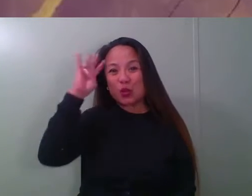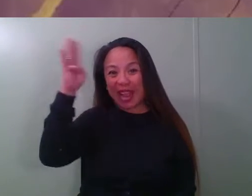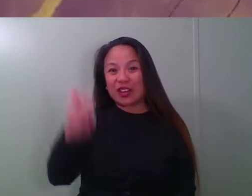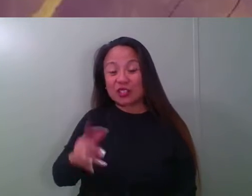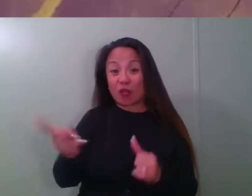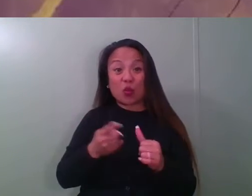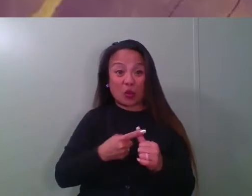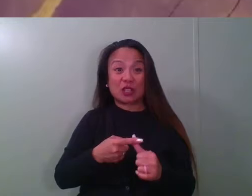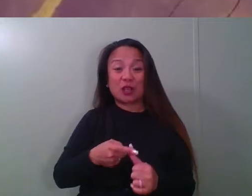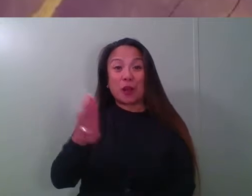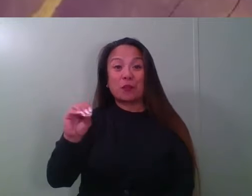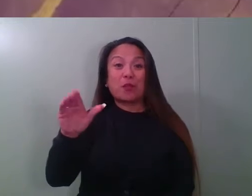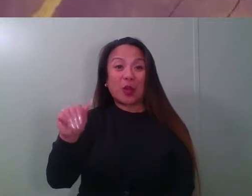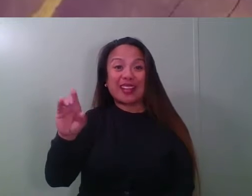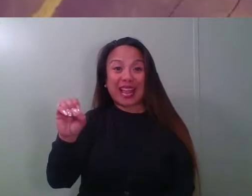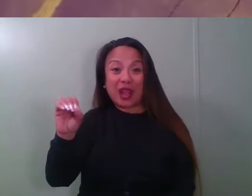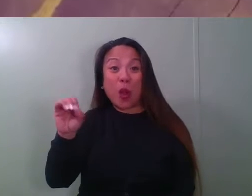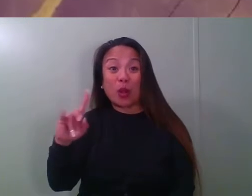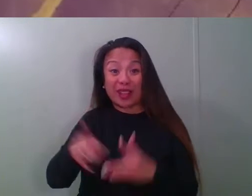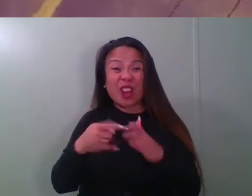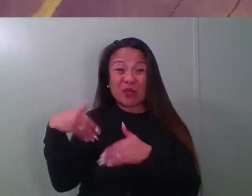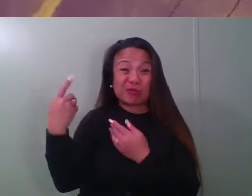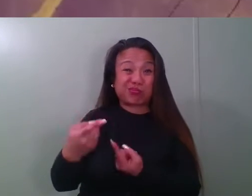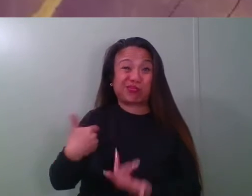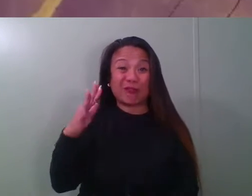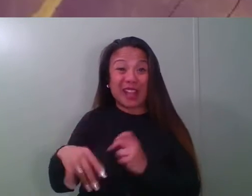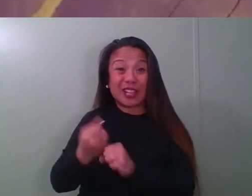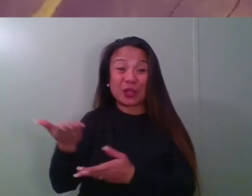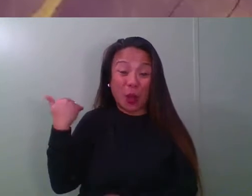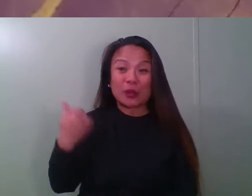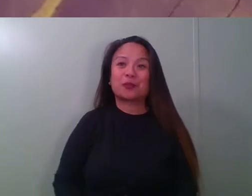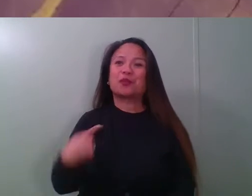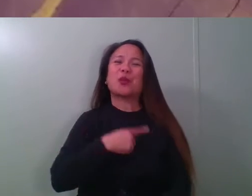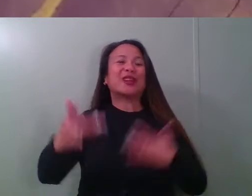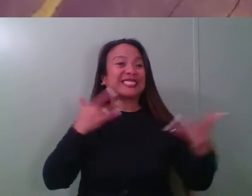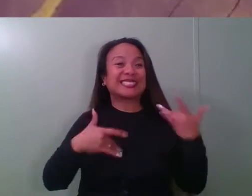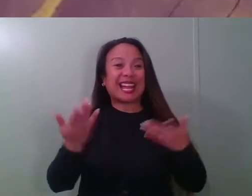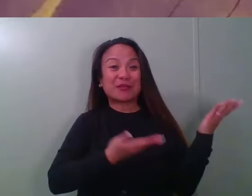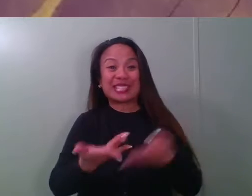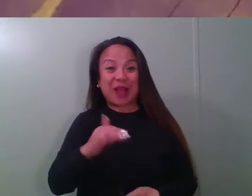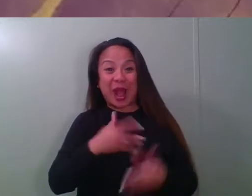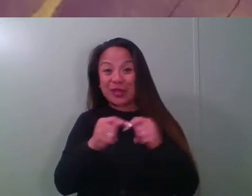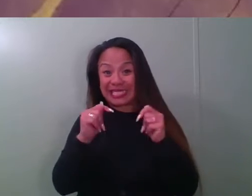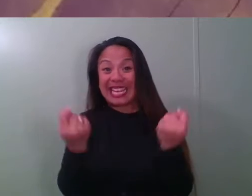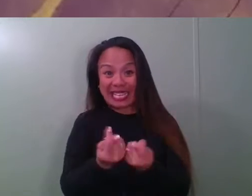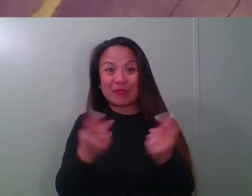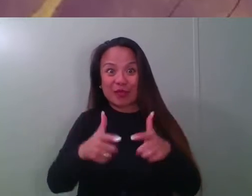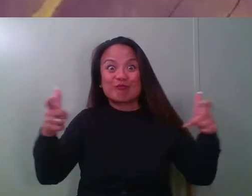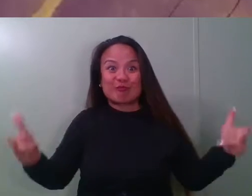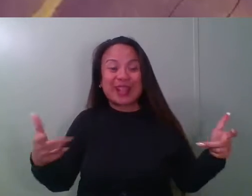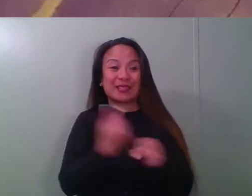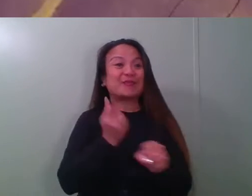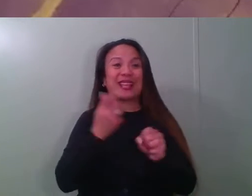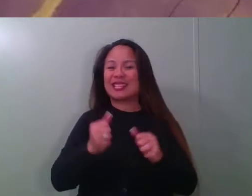the original Boca de Oro that started 5 years ago. We're so excited to be able to present to you our team who has grown to